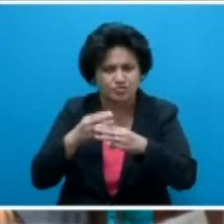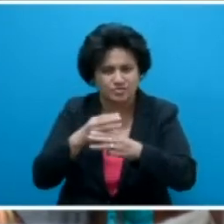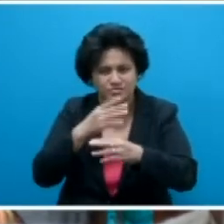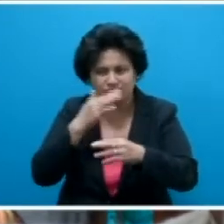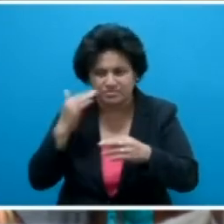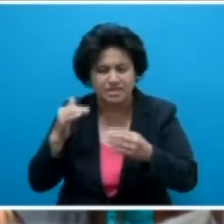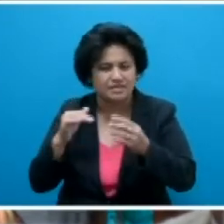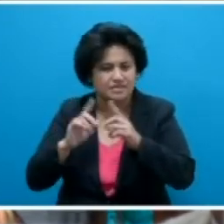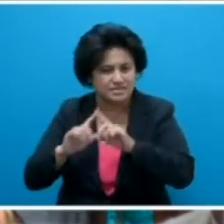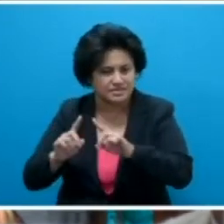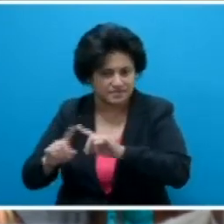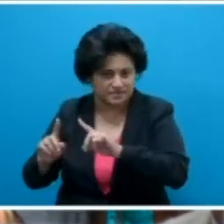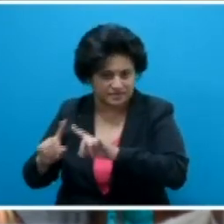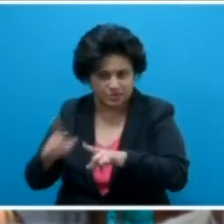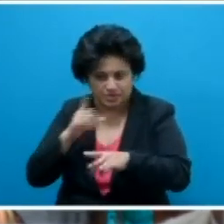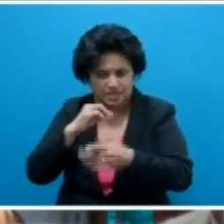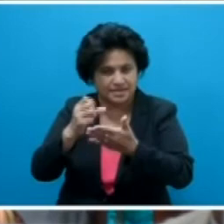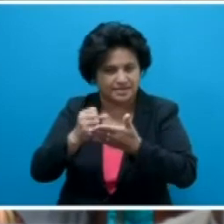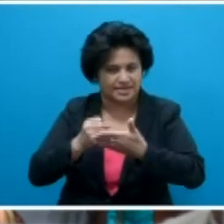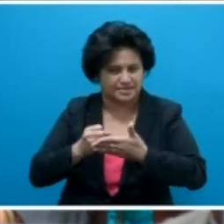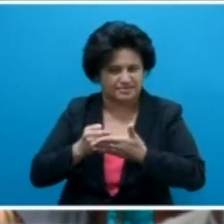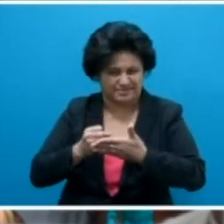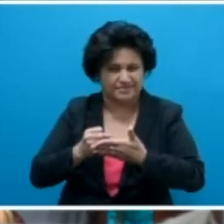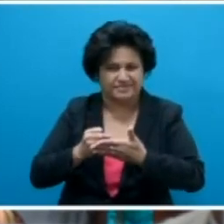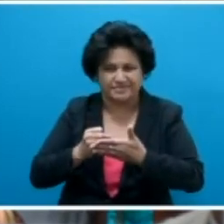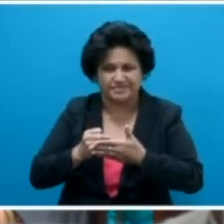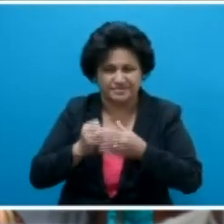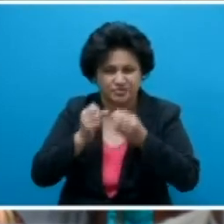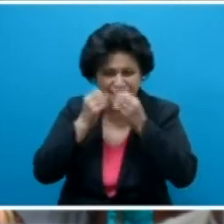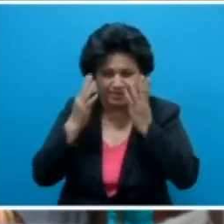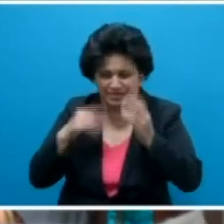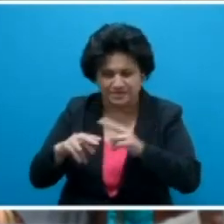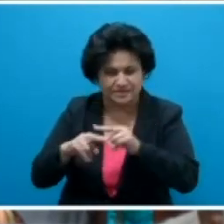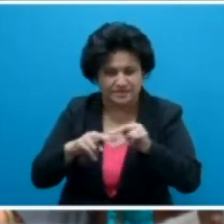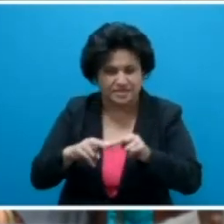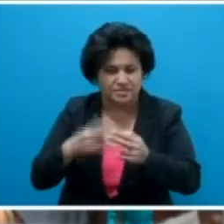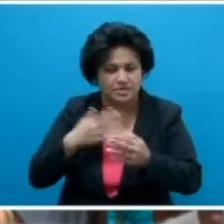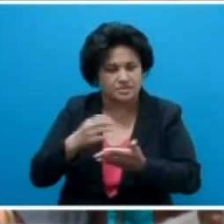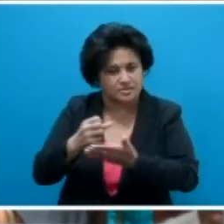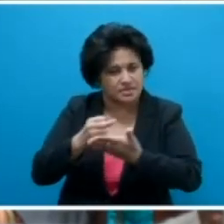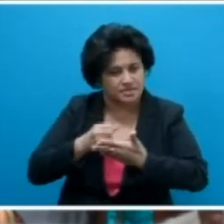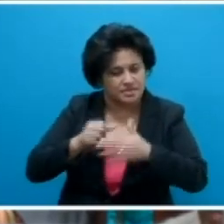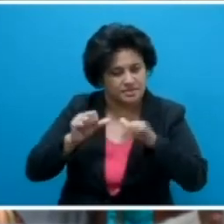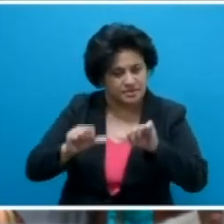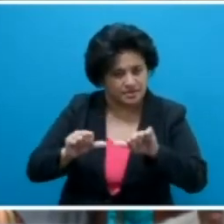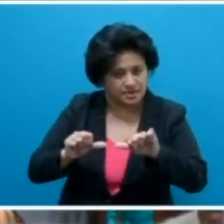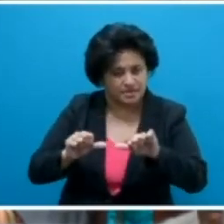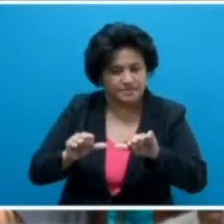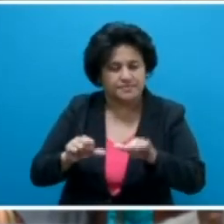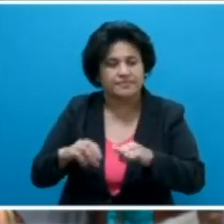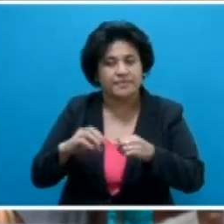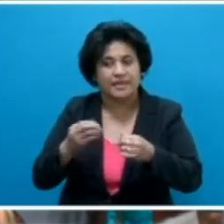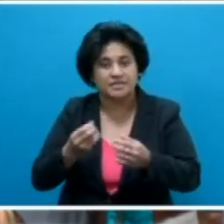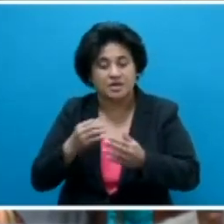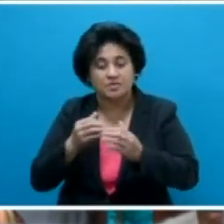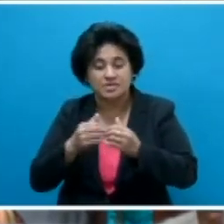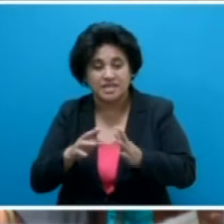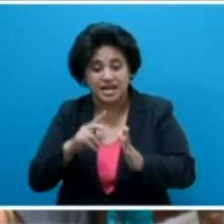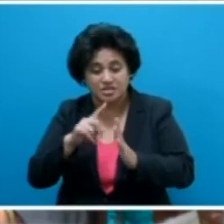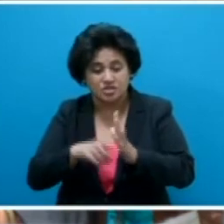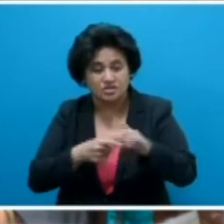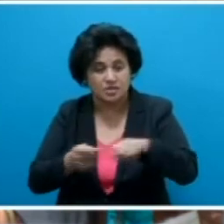advise that the ministry is repositioning itself to coordinate this new planting target, starting from January